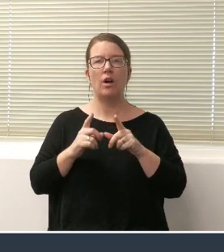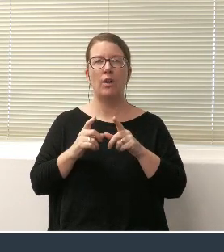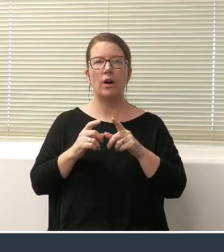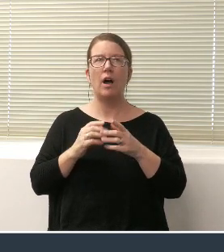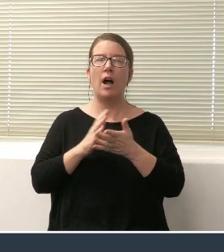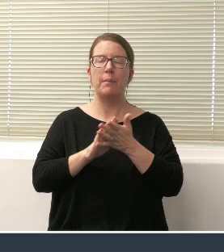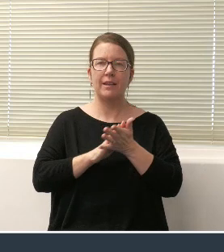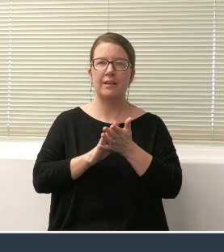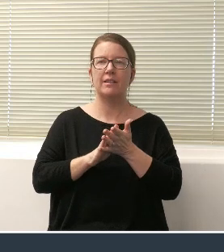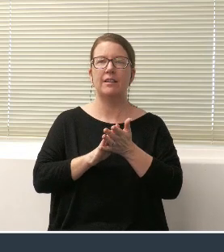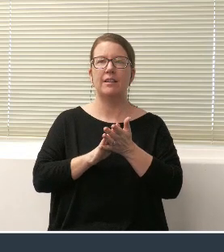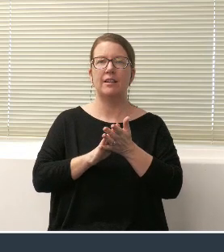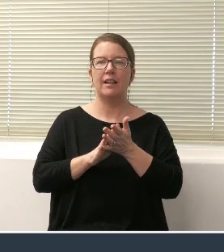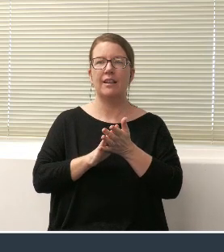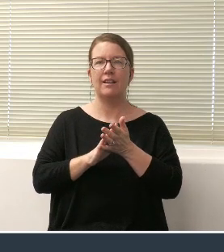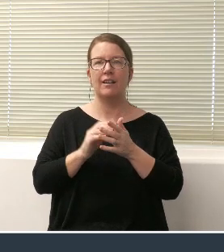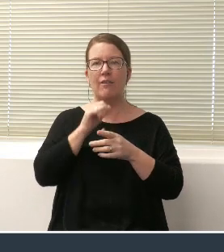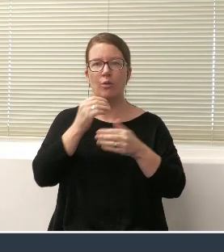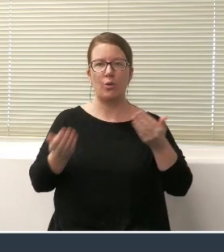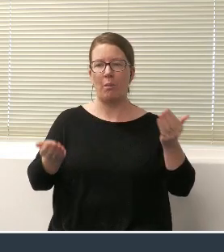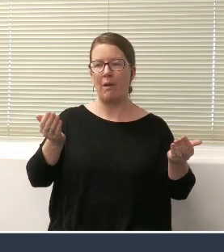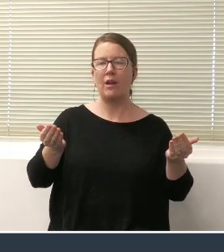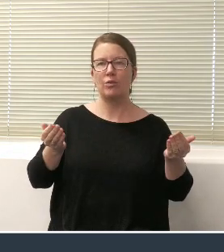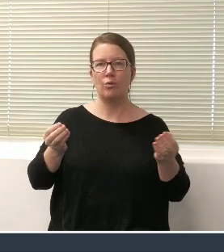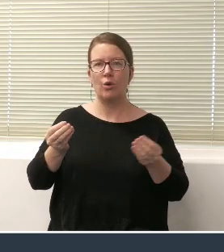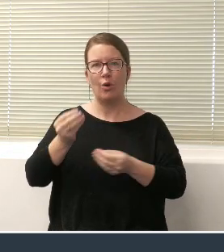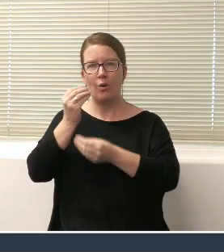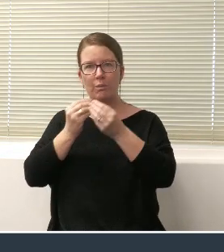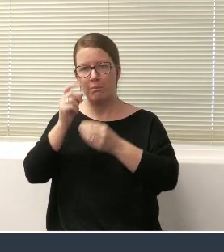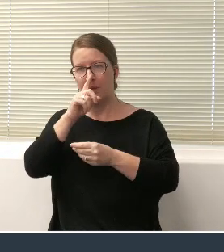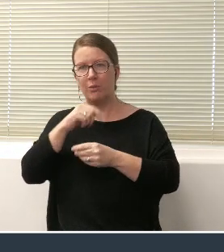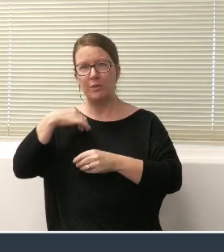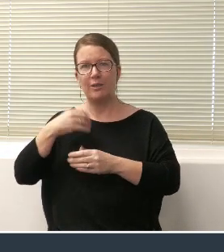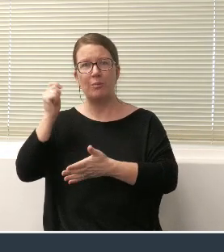in terms of putting food on the table, right?